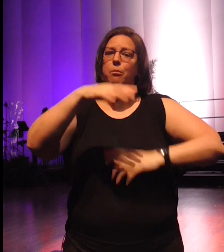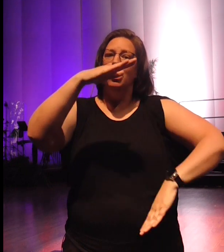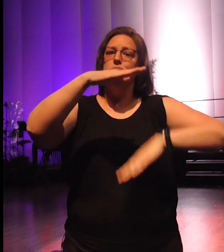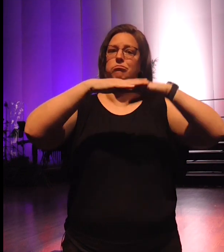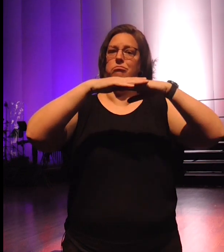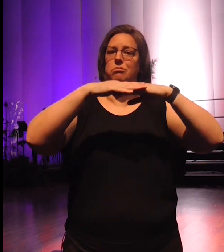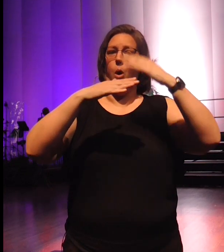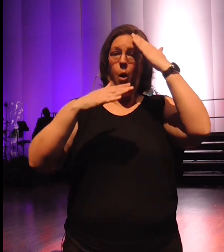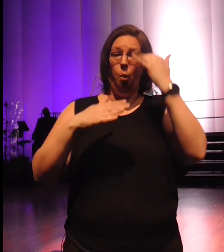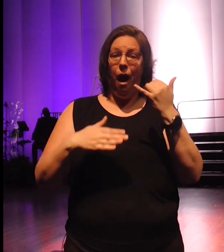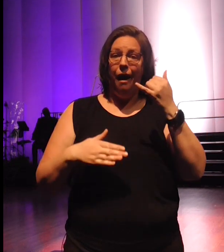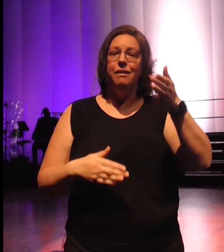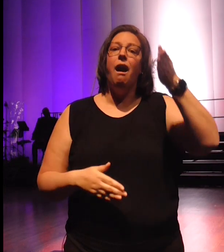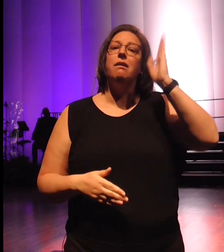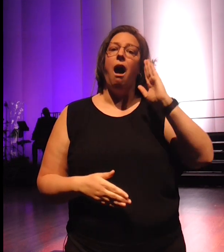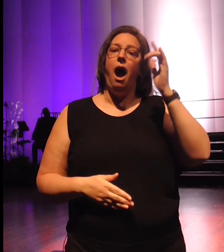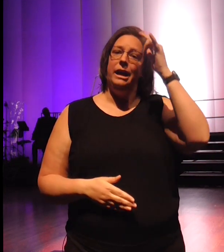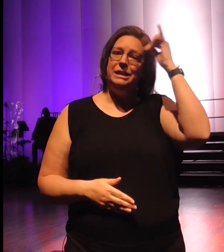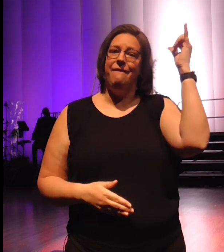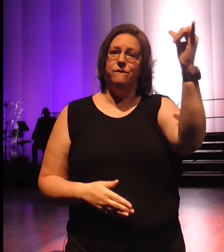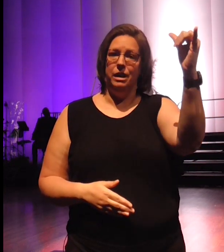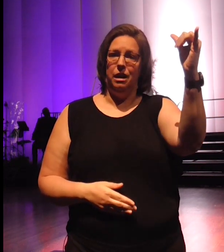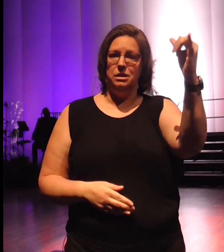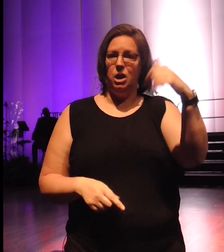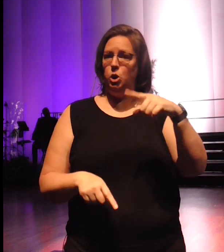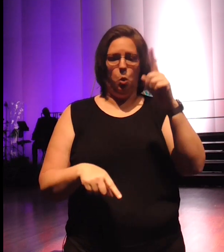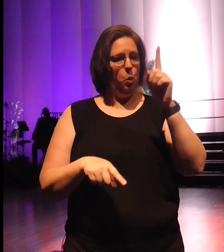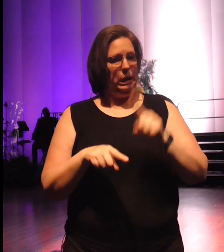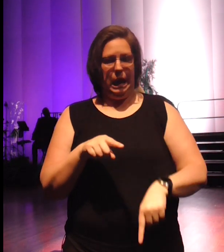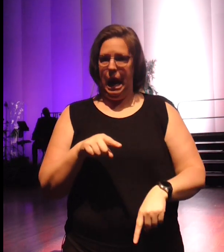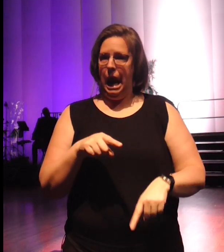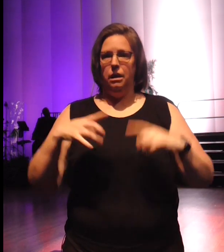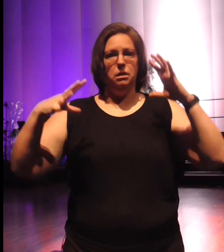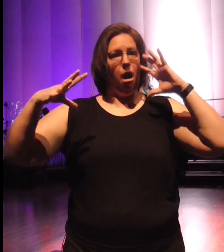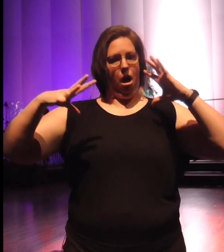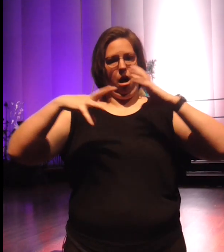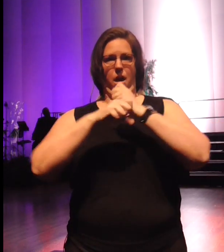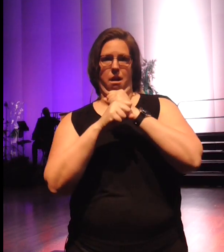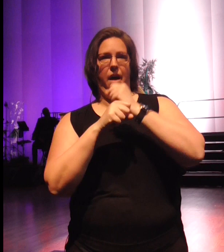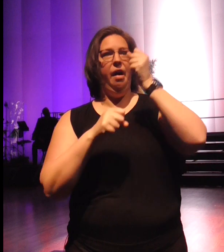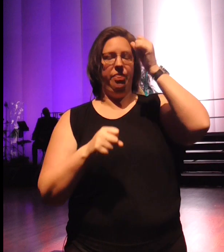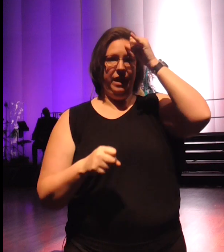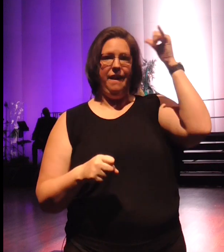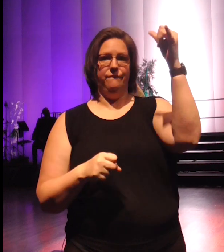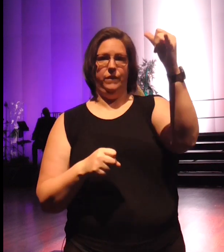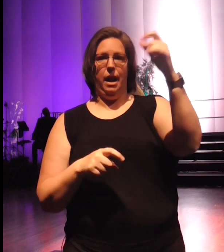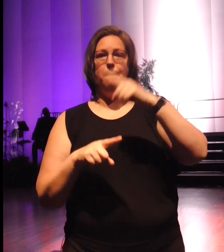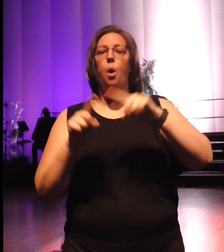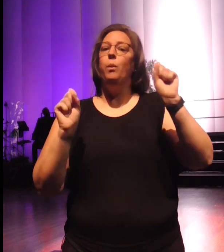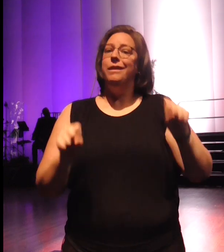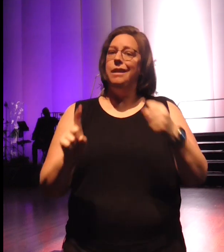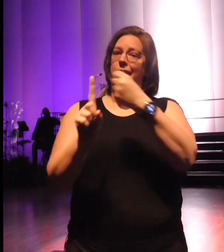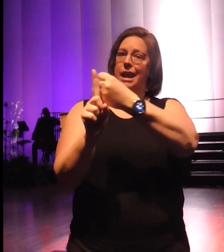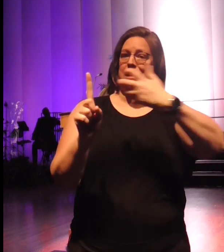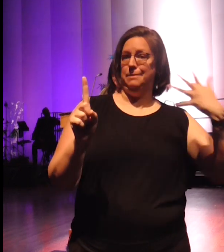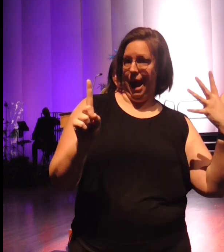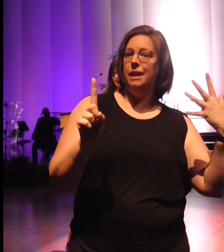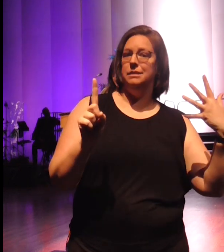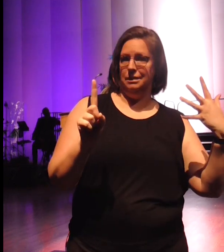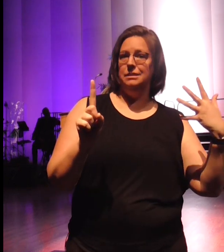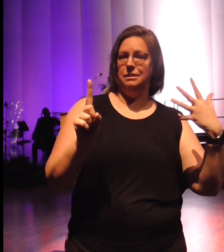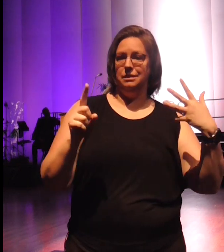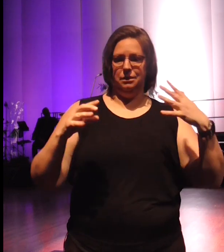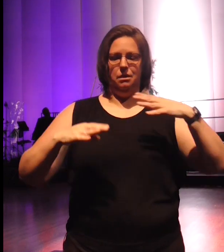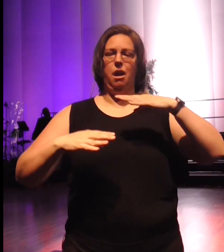is infinite. We cannot contract the infinite, but we can expand the infinite. And